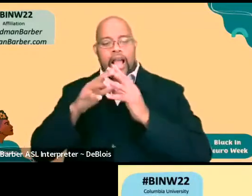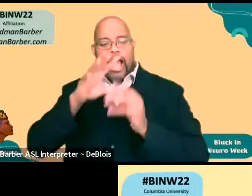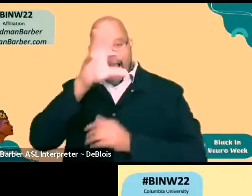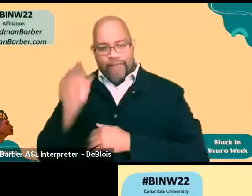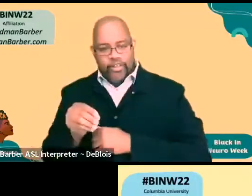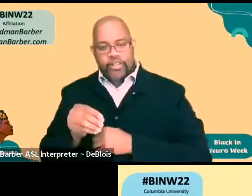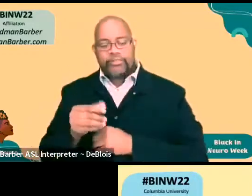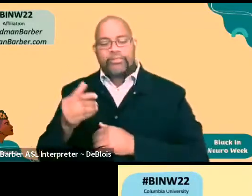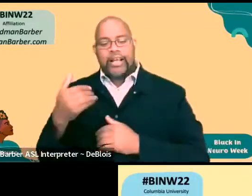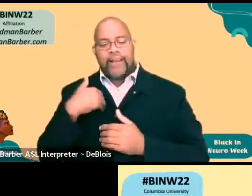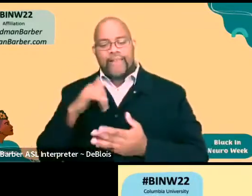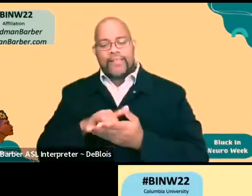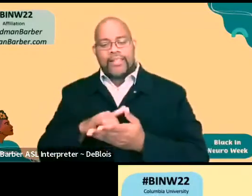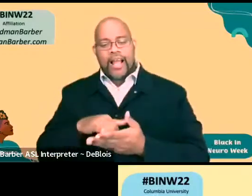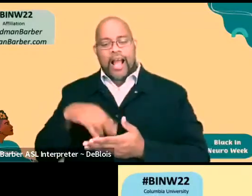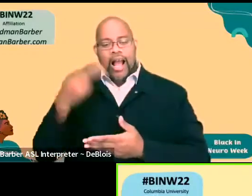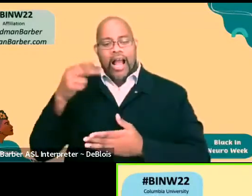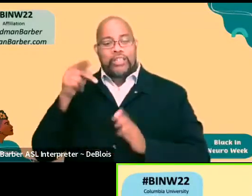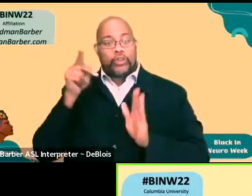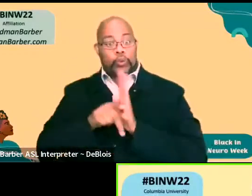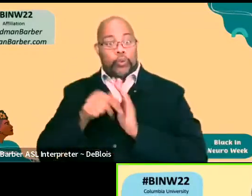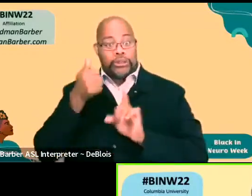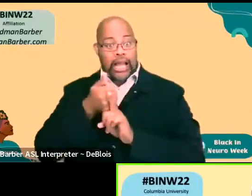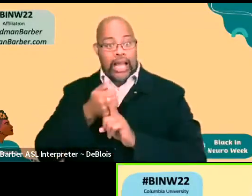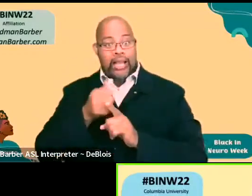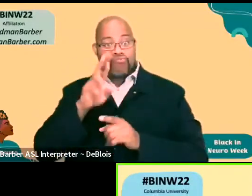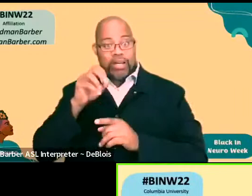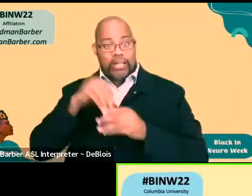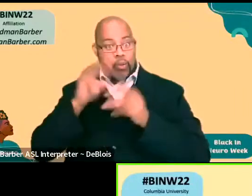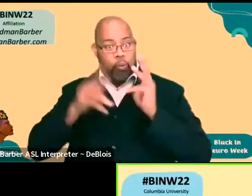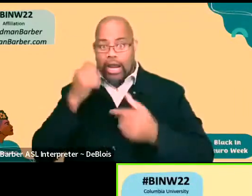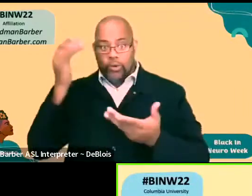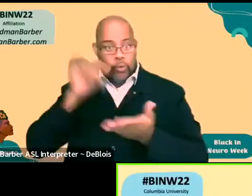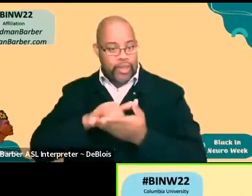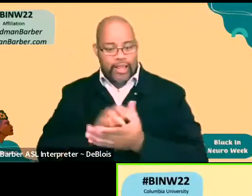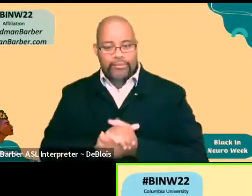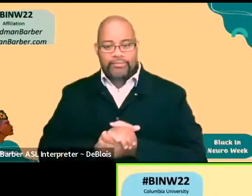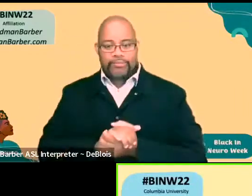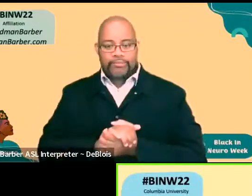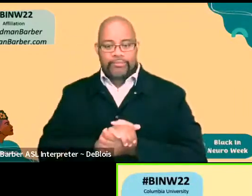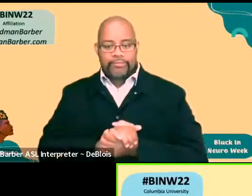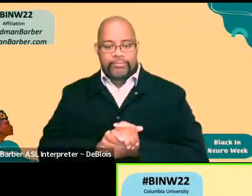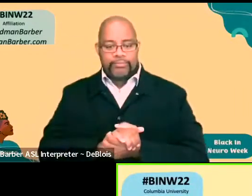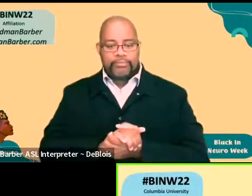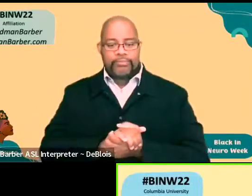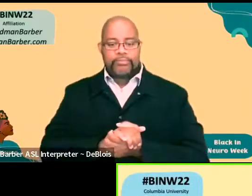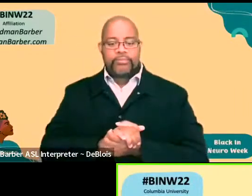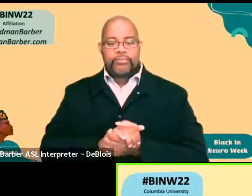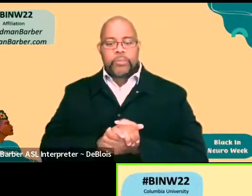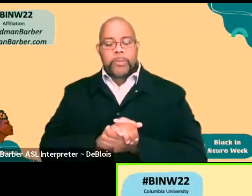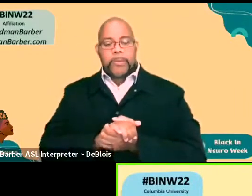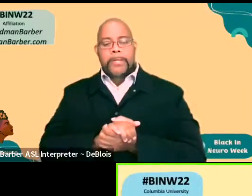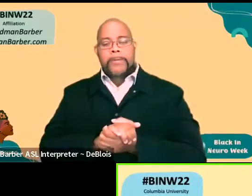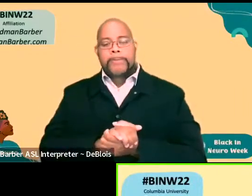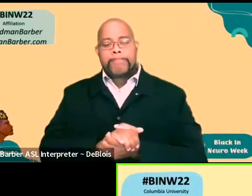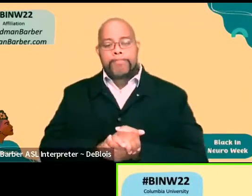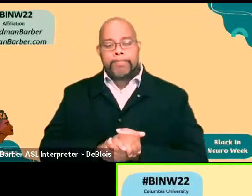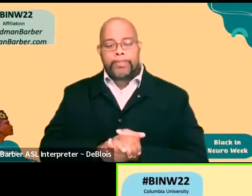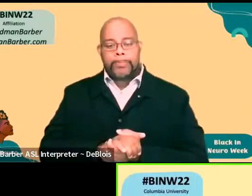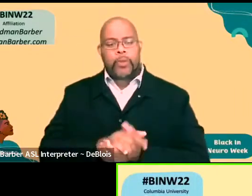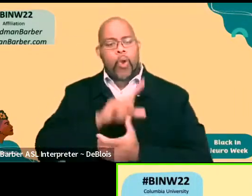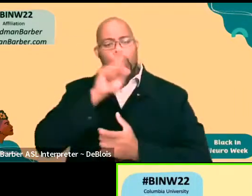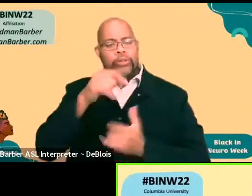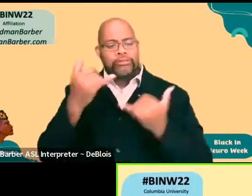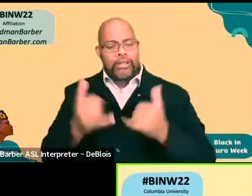which apparently has the highest suicide rate in the world. I also didn't know that. So the question is,